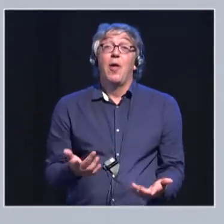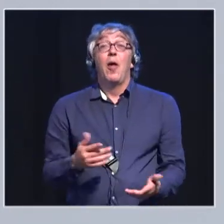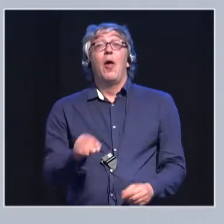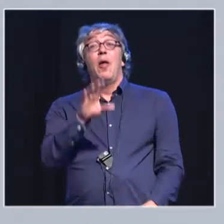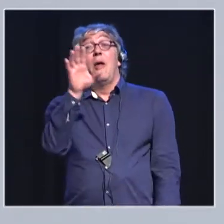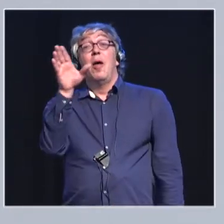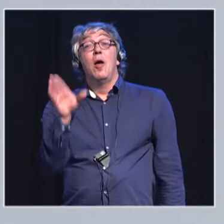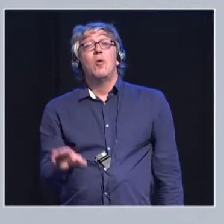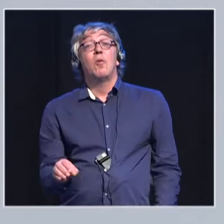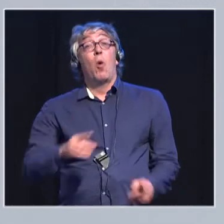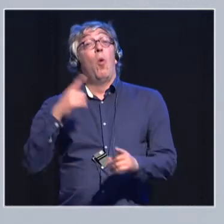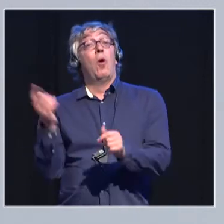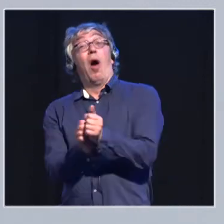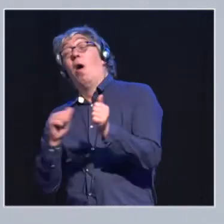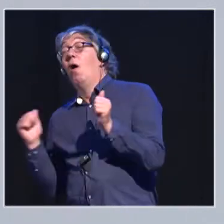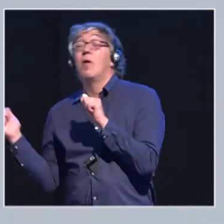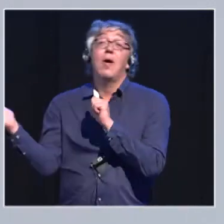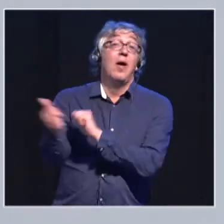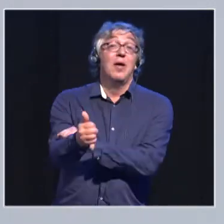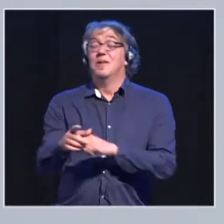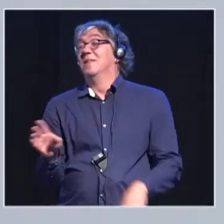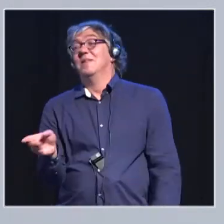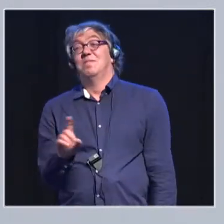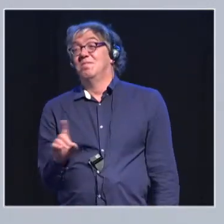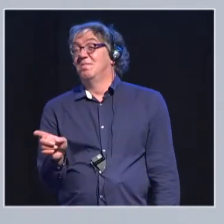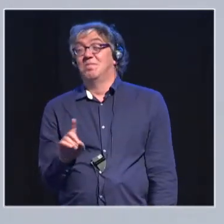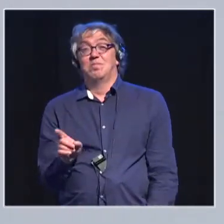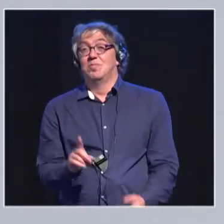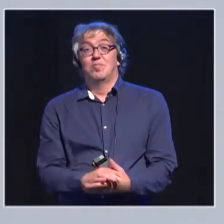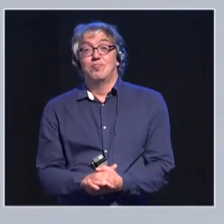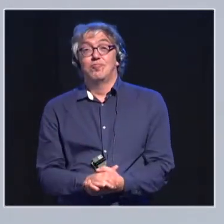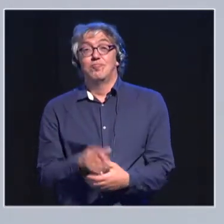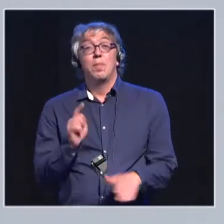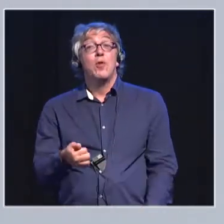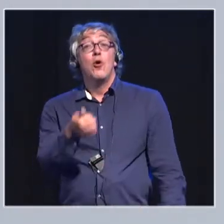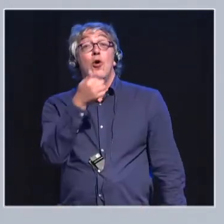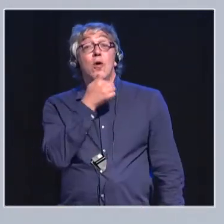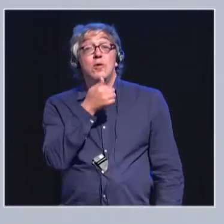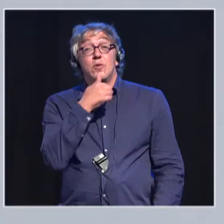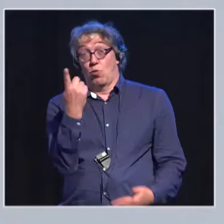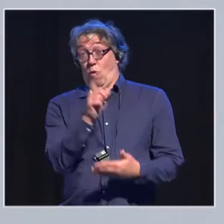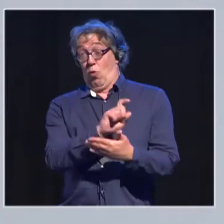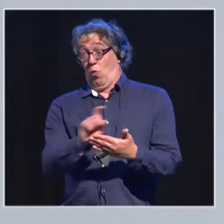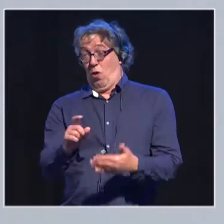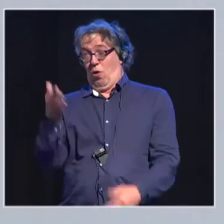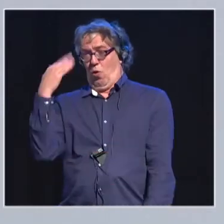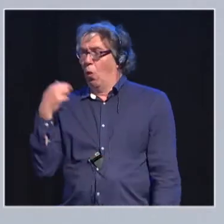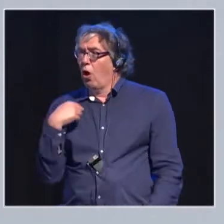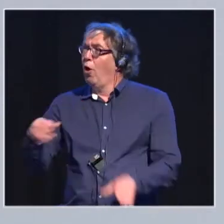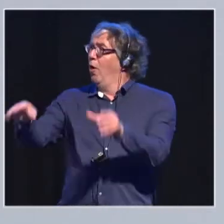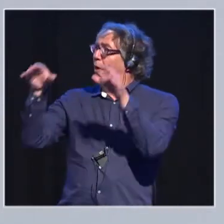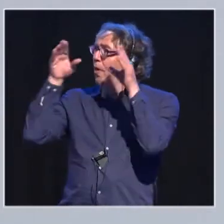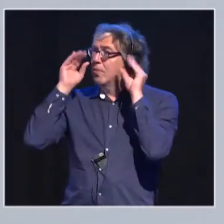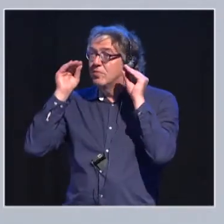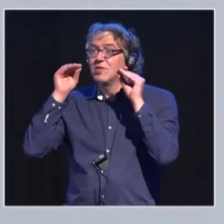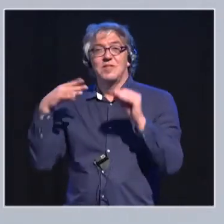only leapfrogging. I'm going to use the expression that I heard in Estonia only a week ago. it's tidal